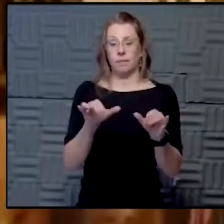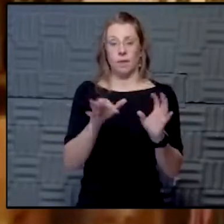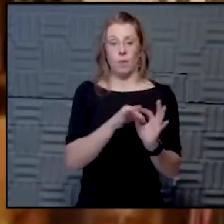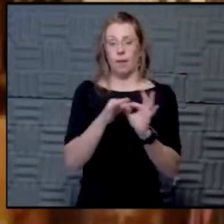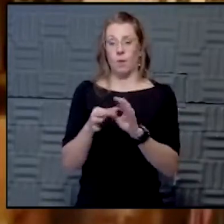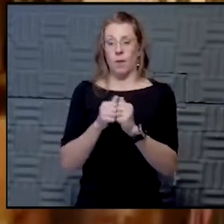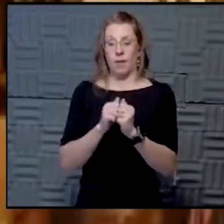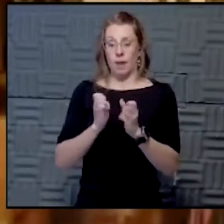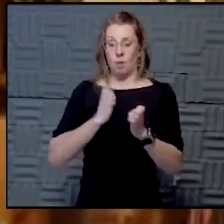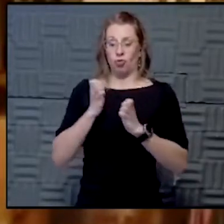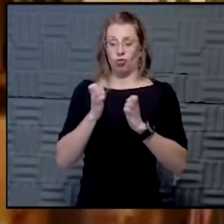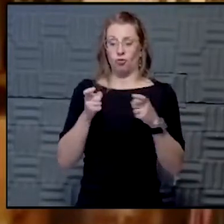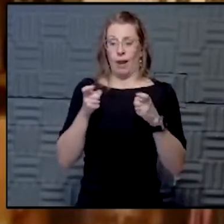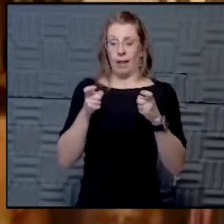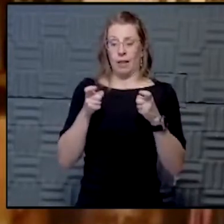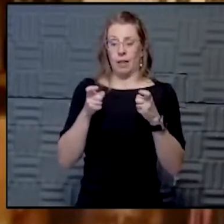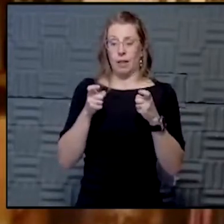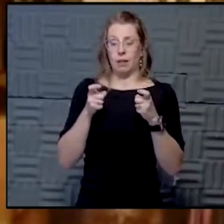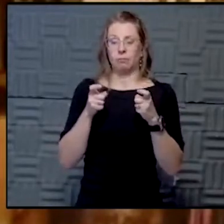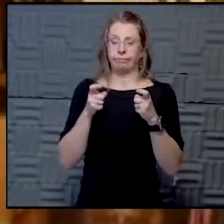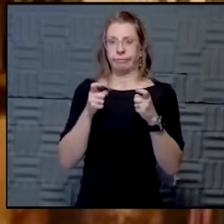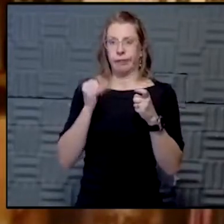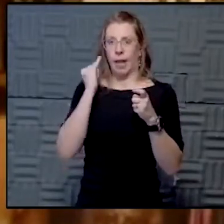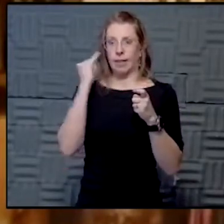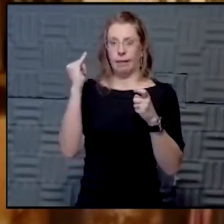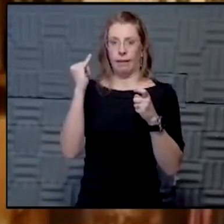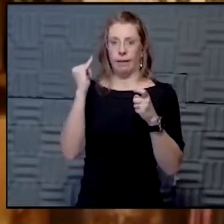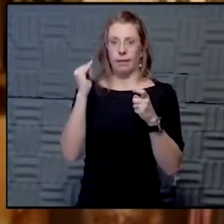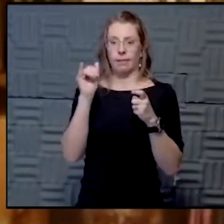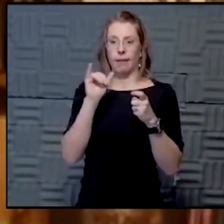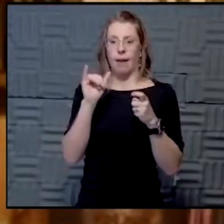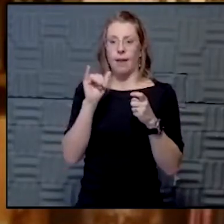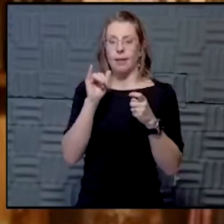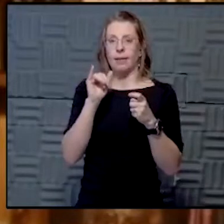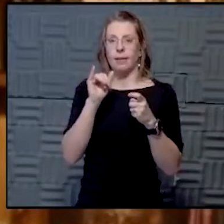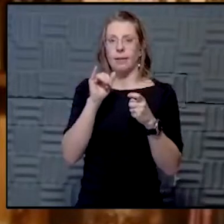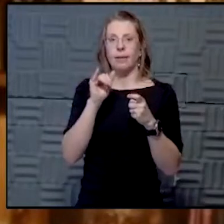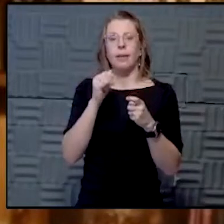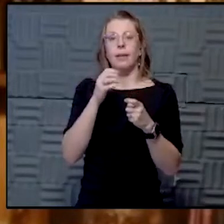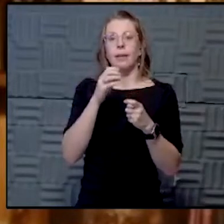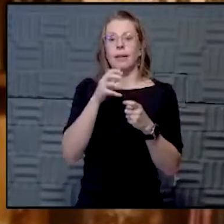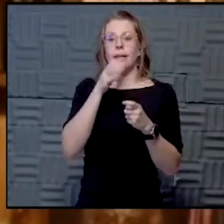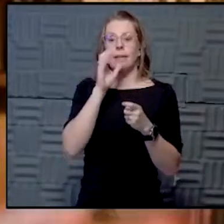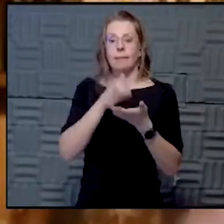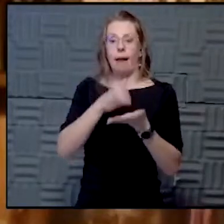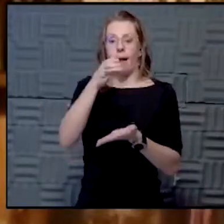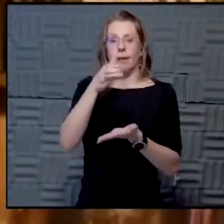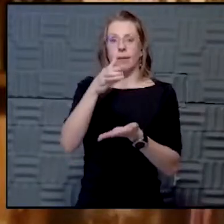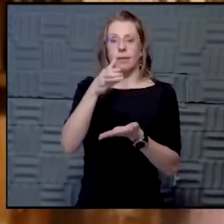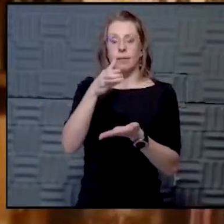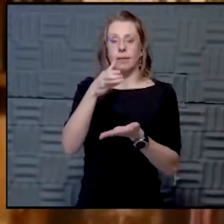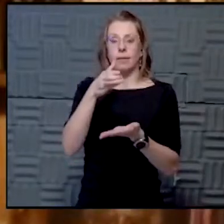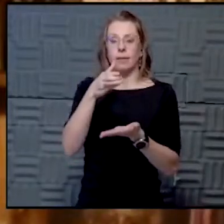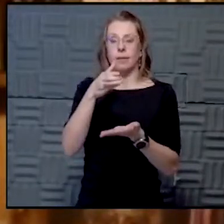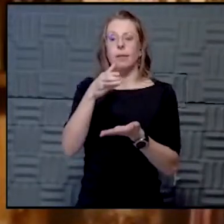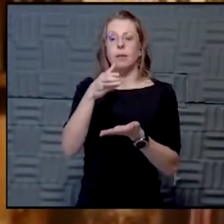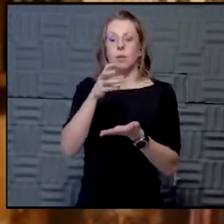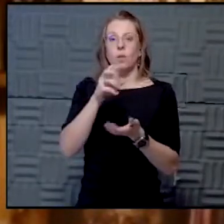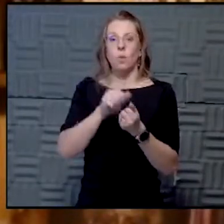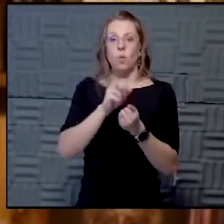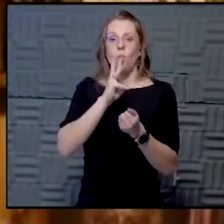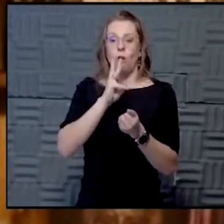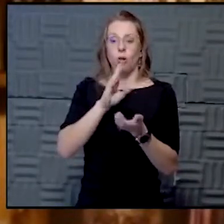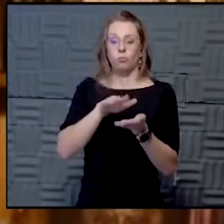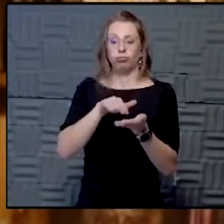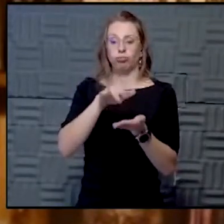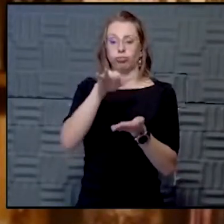emotional regulation capacity is imagined as a glass that has some water in it, and all the stressors are stones or weights that we put in that